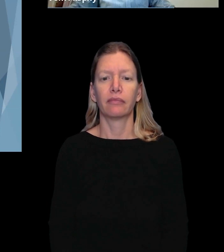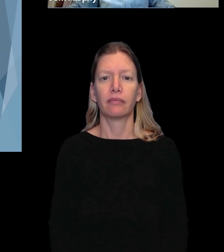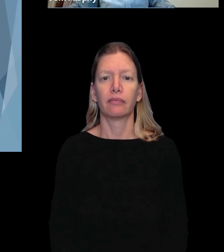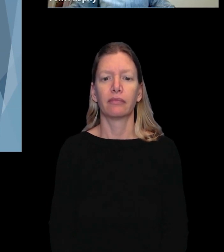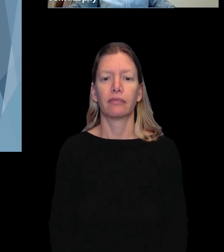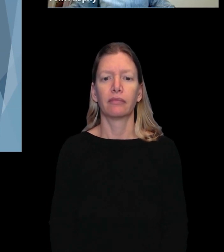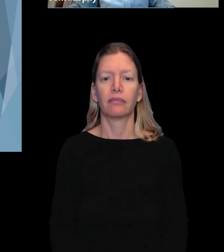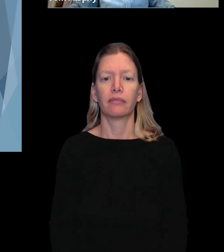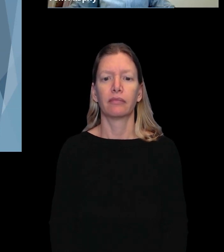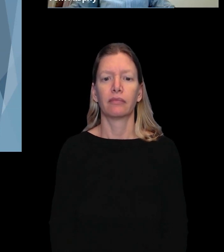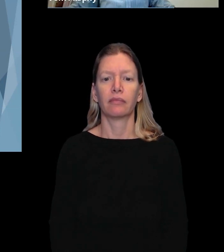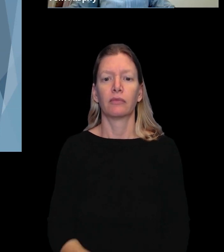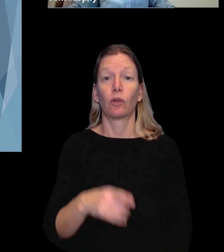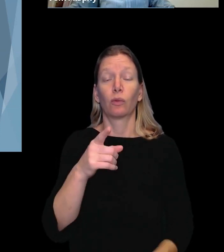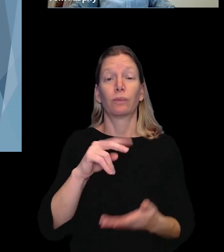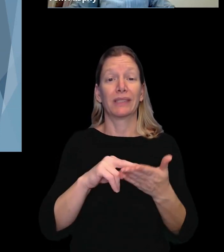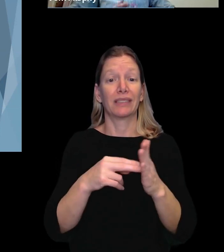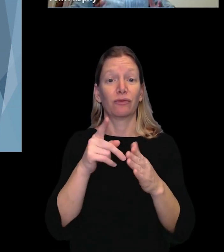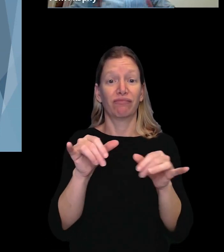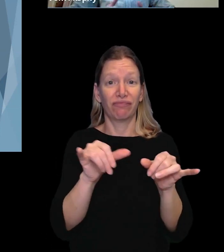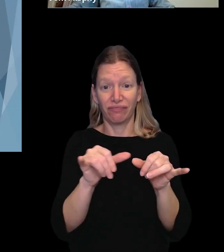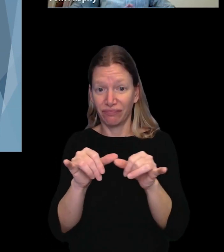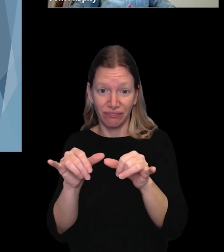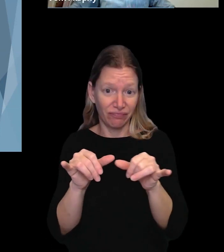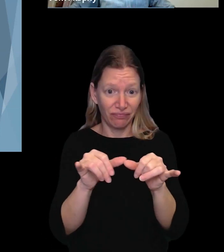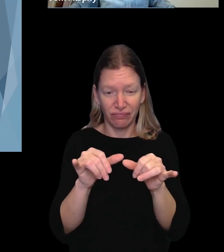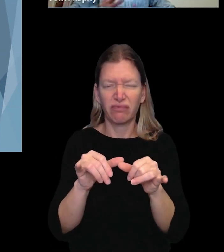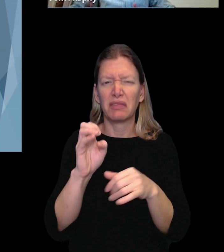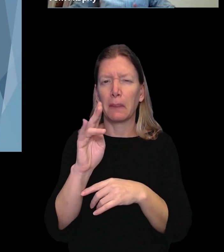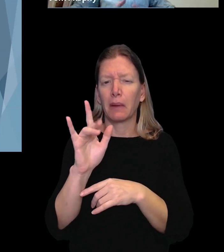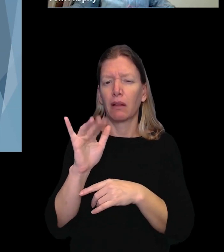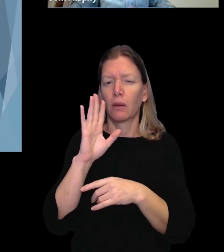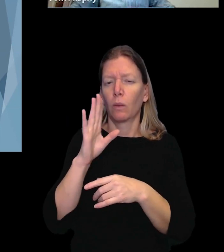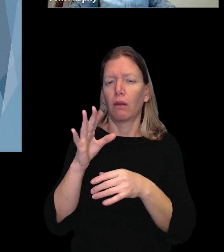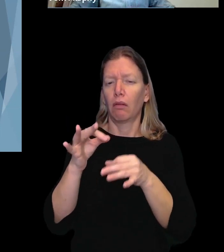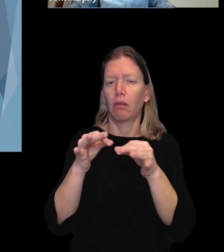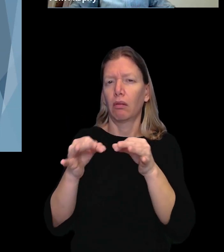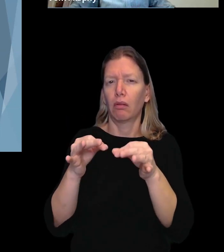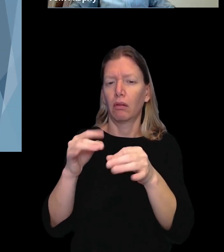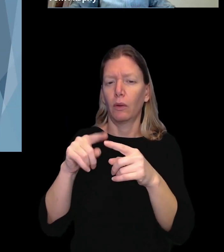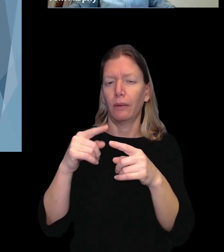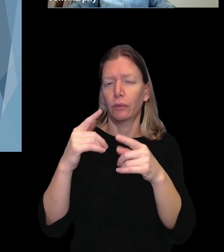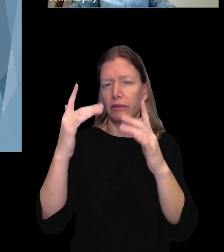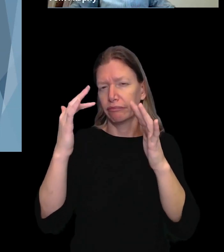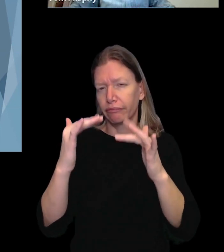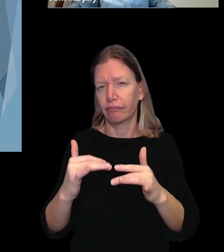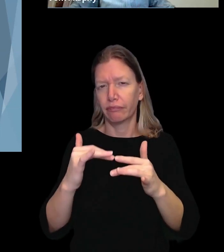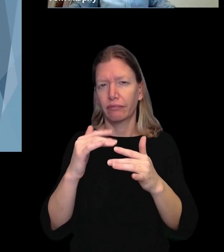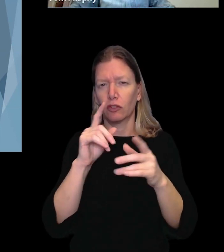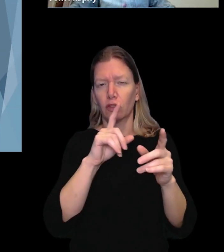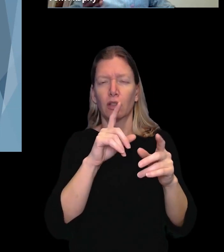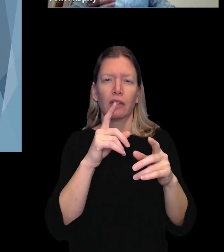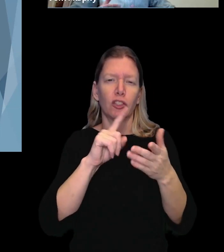van accessible. So you'll be taking those measurements, and Emily will take you through that as we go